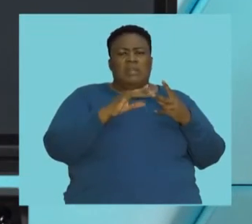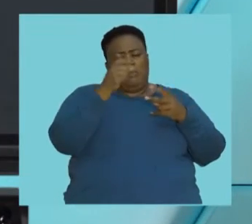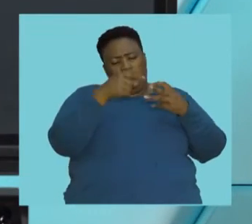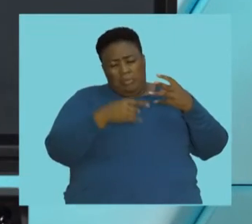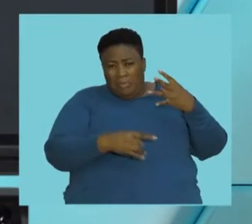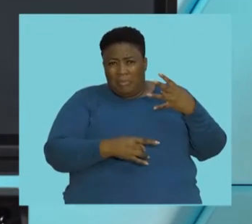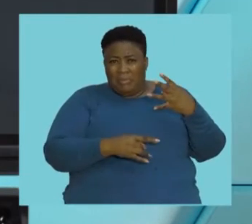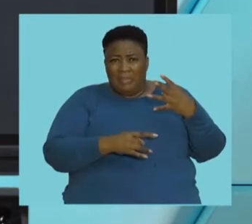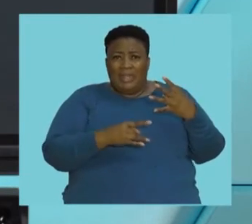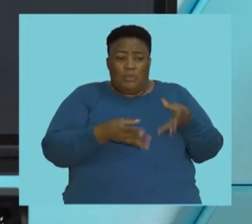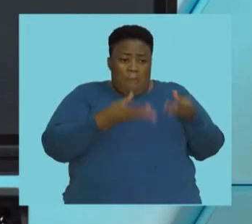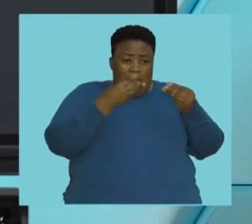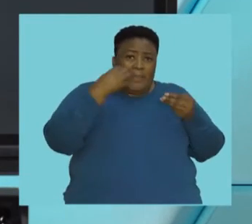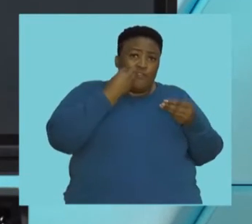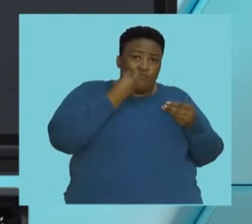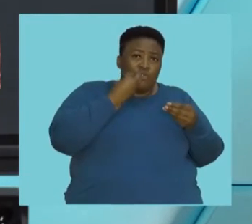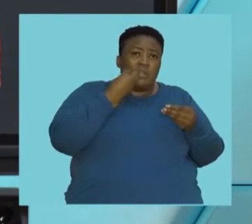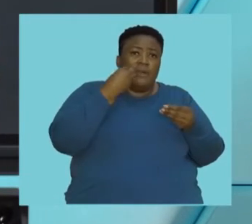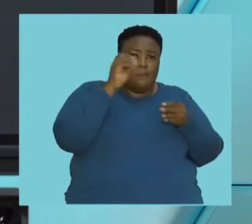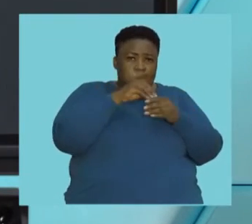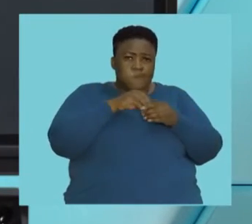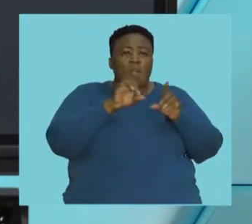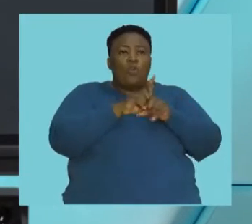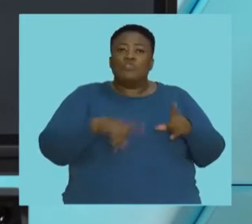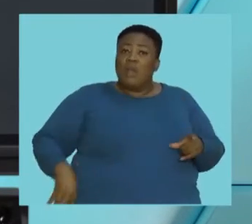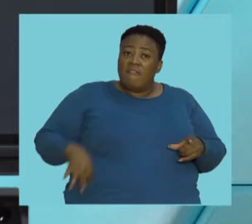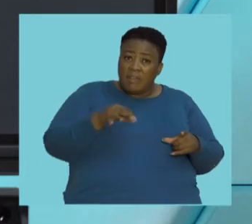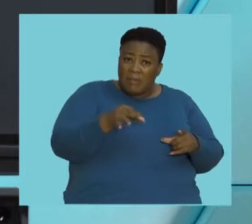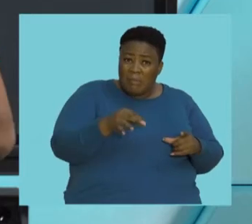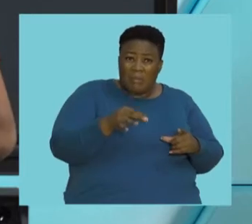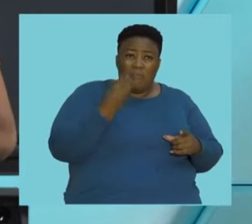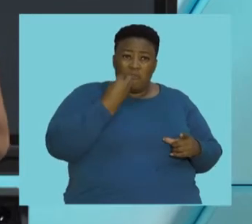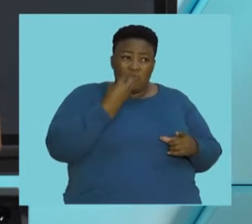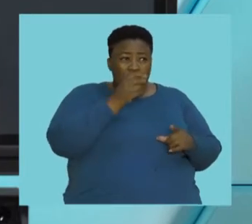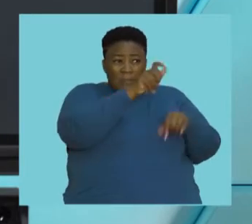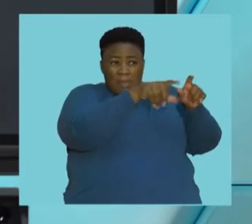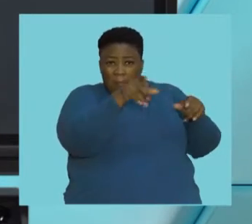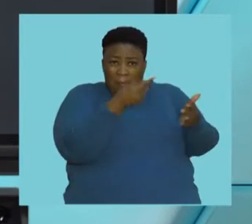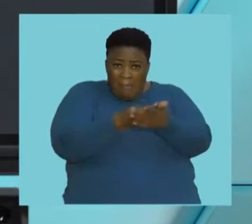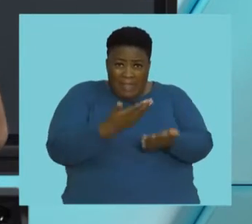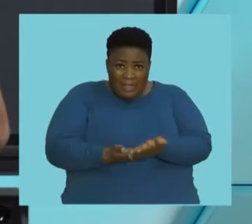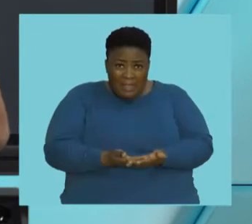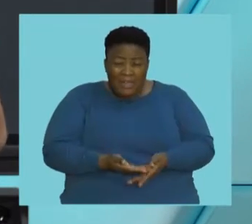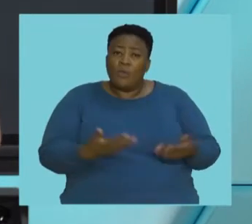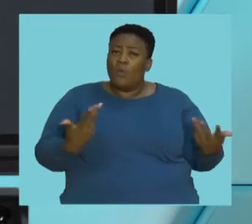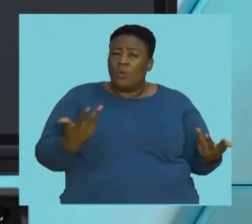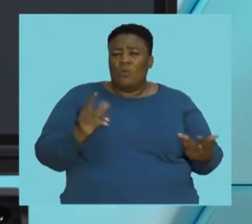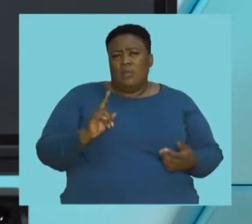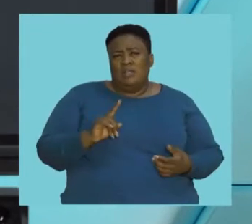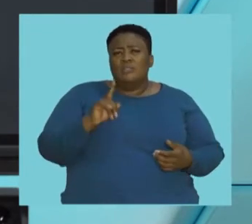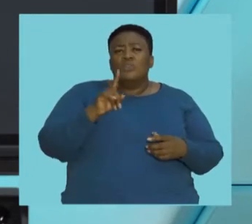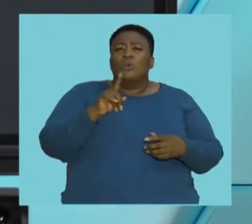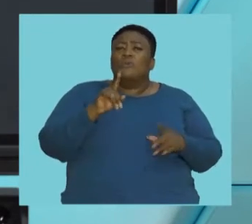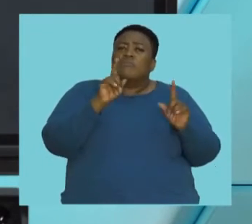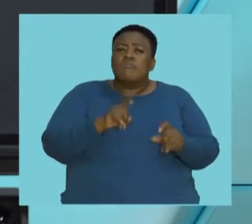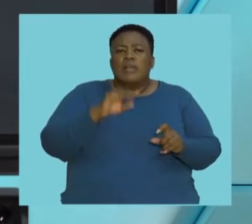nutritious requirements of that population, as well as the affordability and accessibility of the food to that population. So let's remember